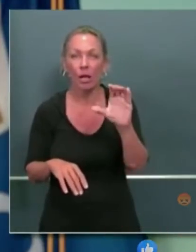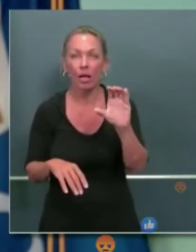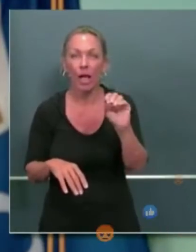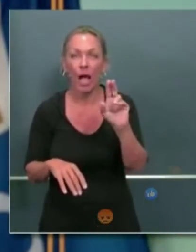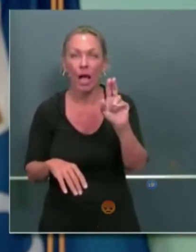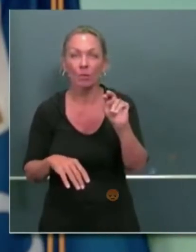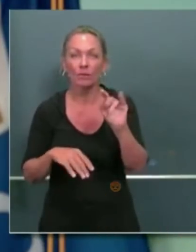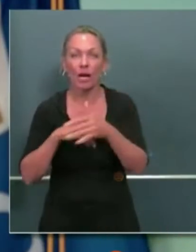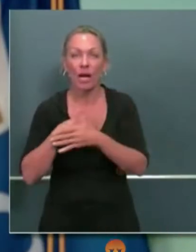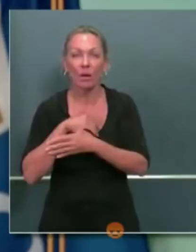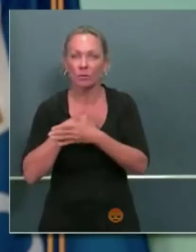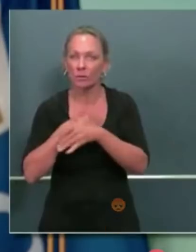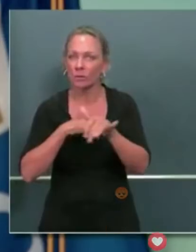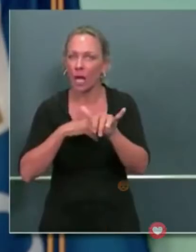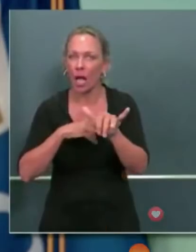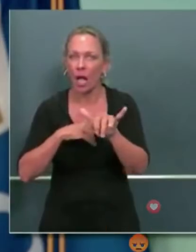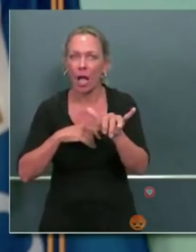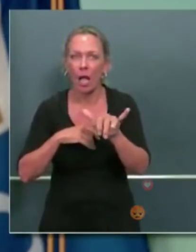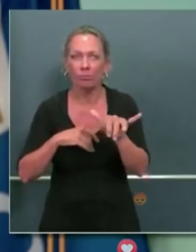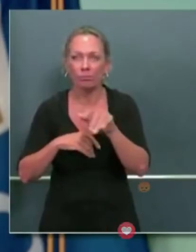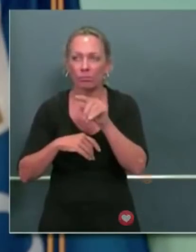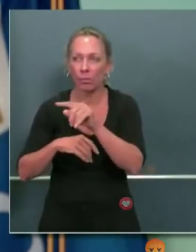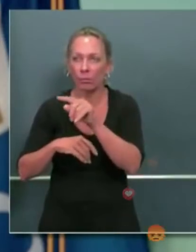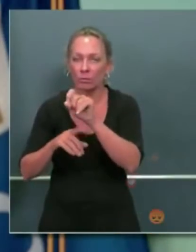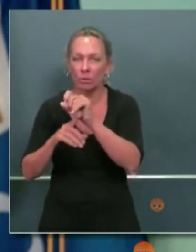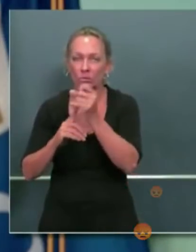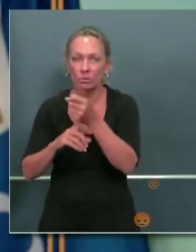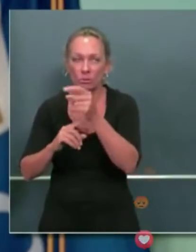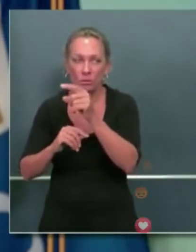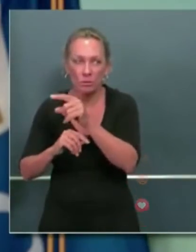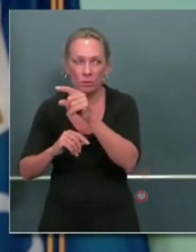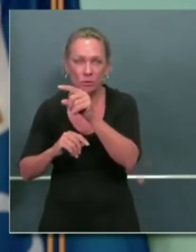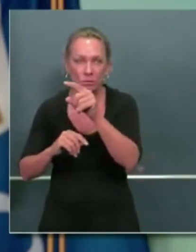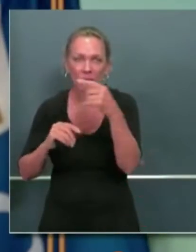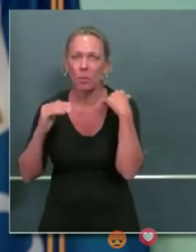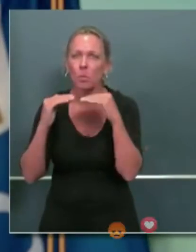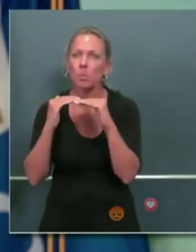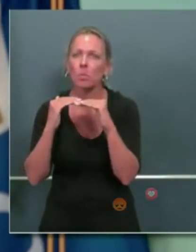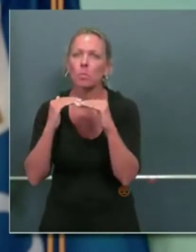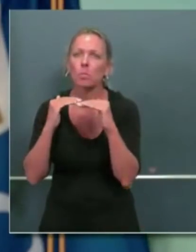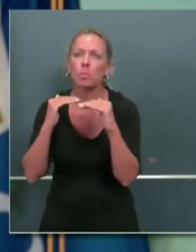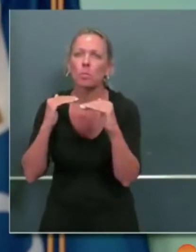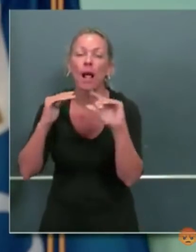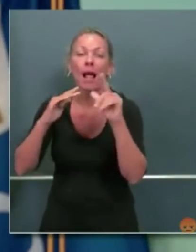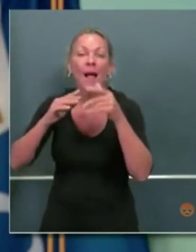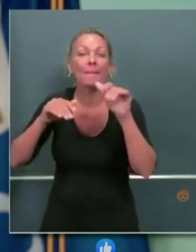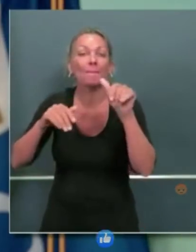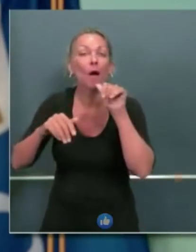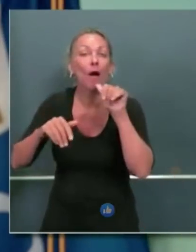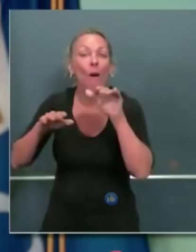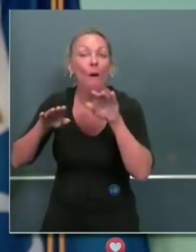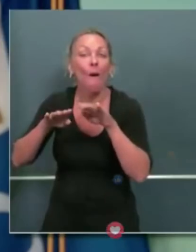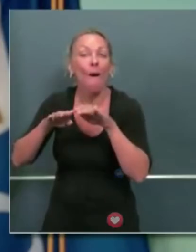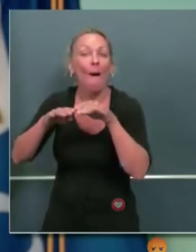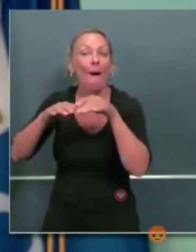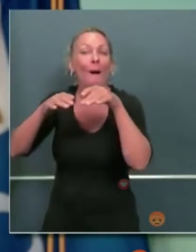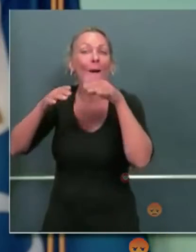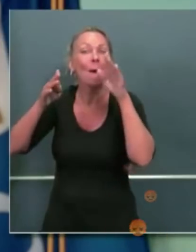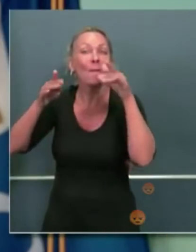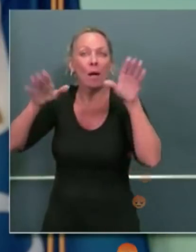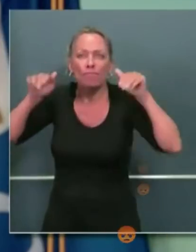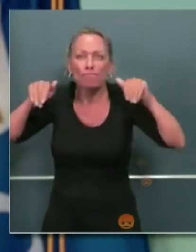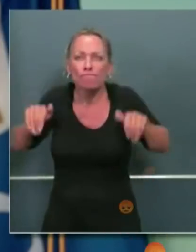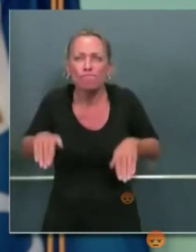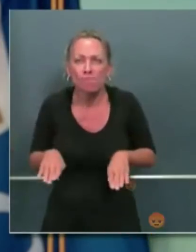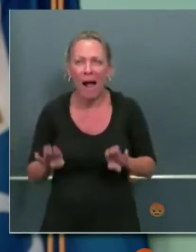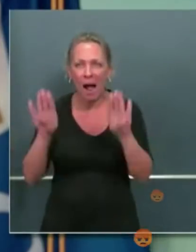were making real progress. They had to pull back on bars and nightclubs, Ông which they cũng were nhắc tới specifically cái able to track. tình So trạng ở bên our health Nam Hàn officials, cũng county như health